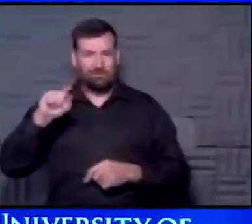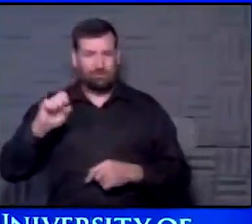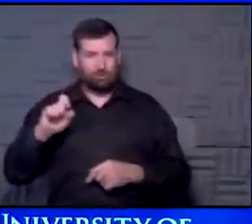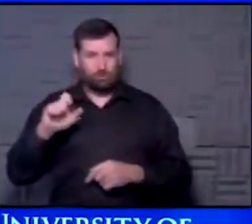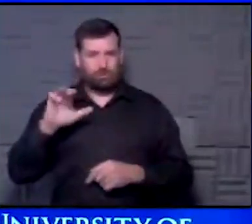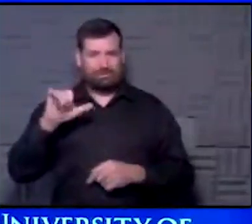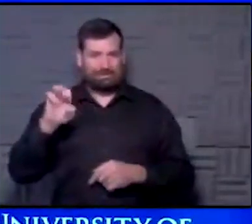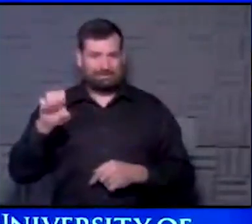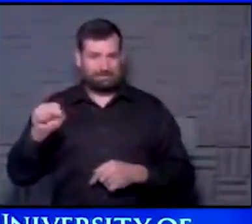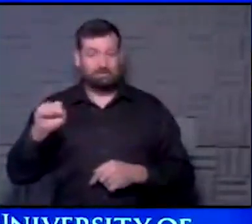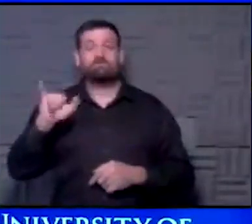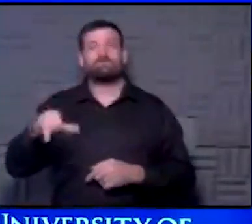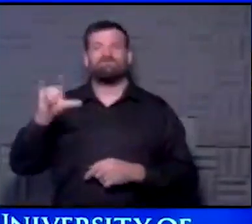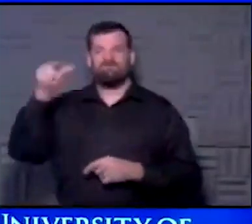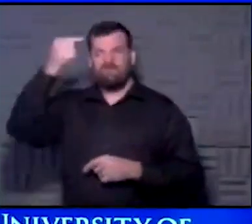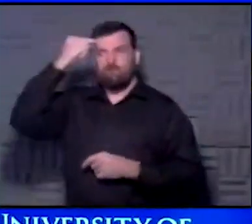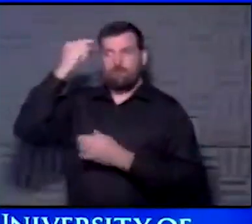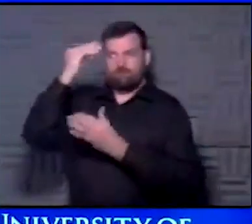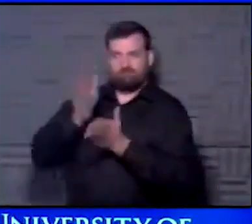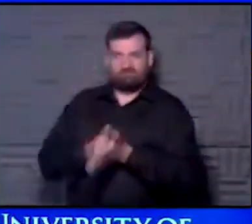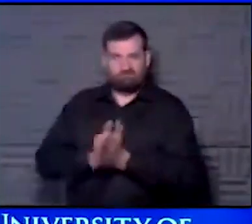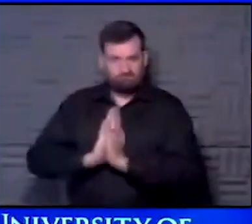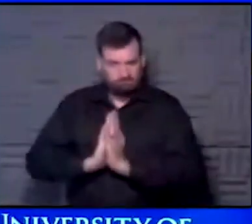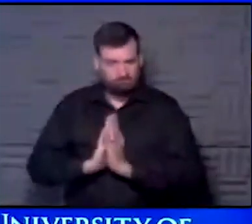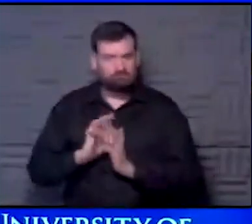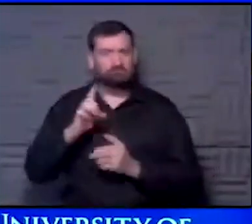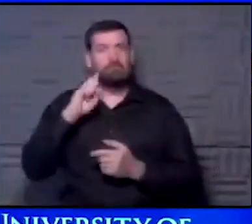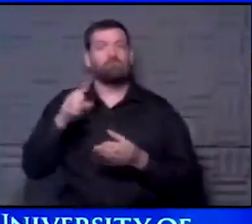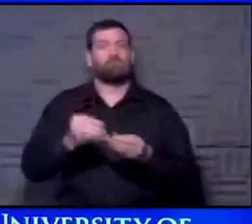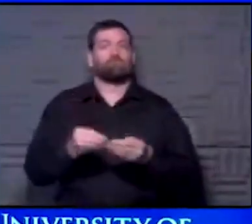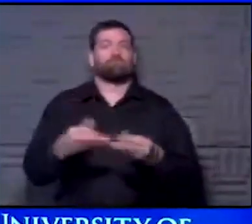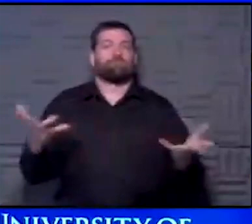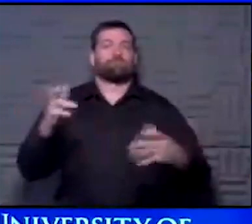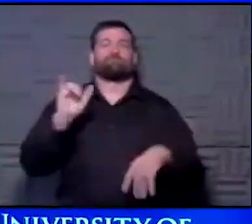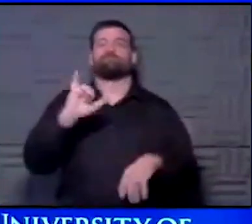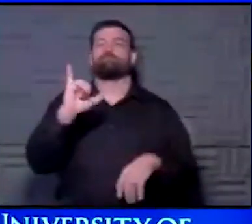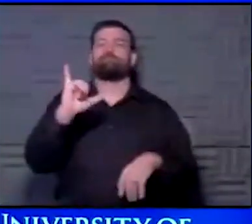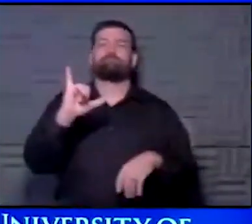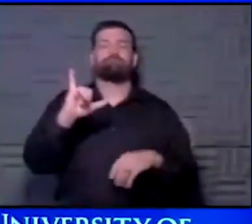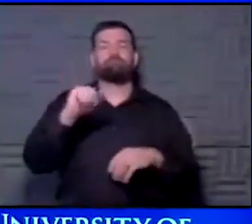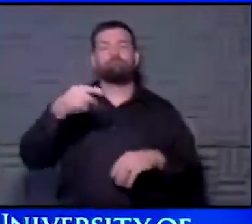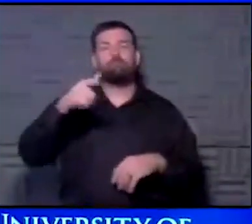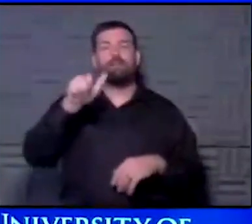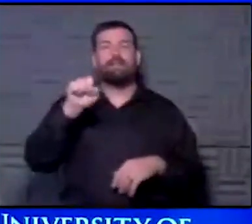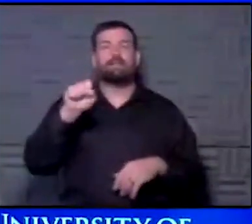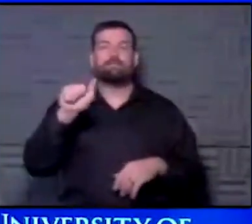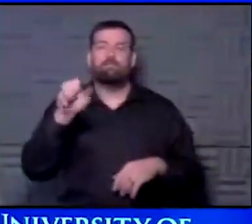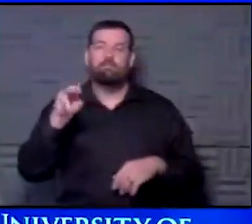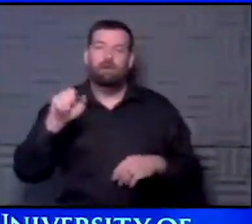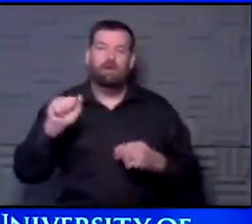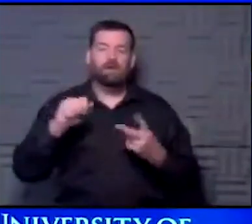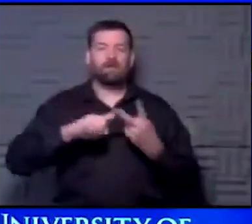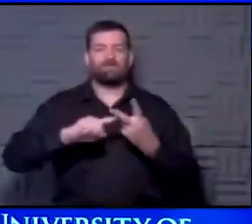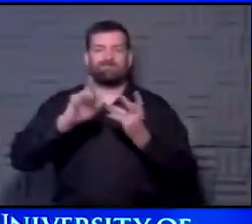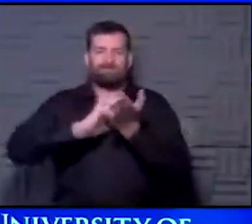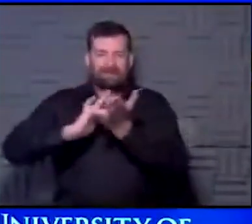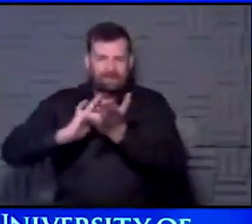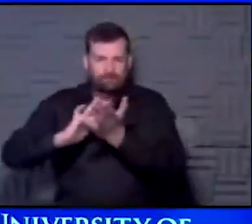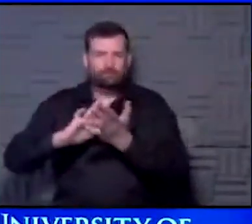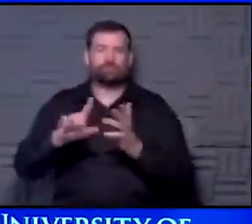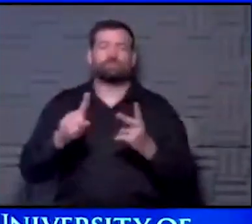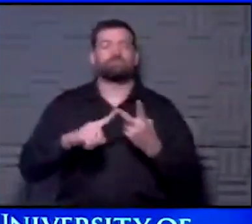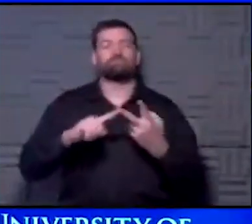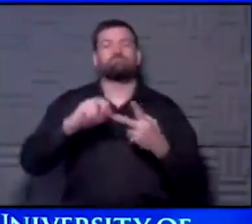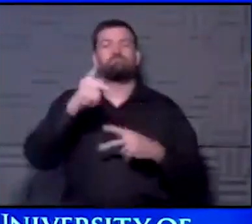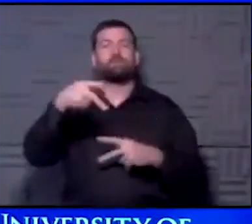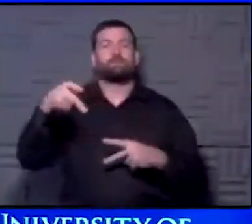acute cases is that's what the government's asked us to do for their distribution of things like convalescent plasma or remdesivir or another PPE.